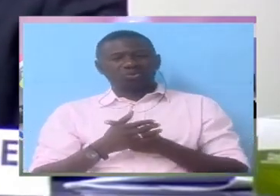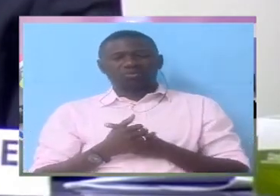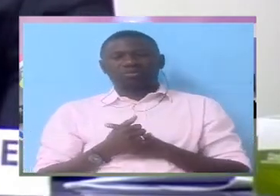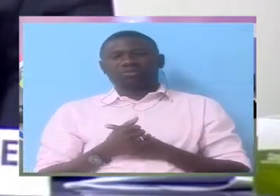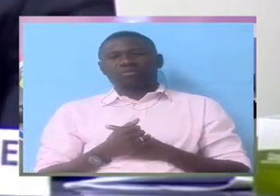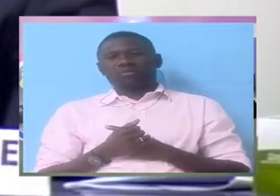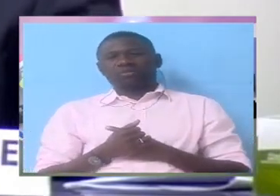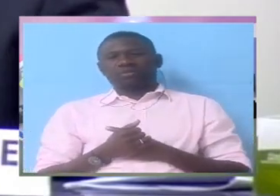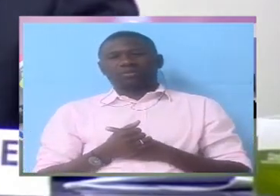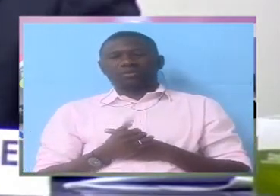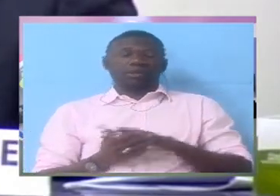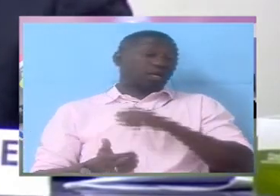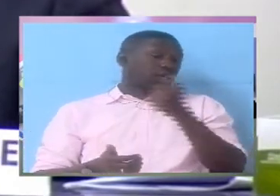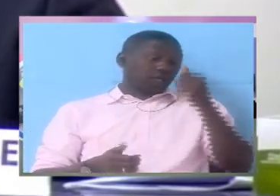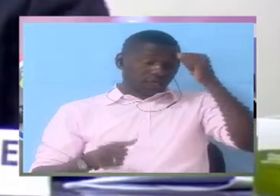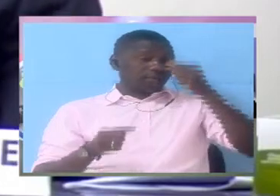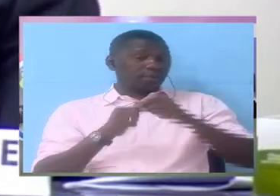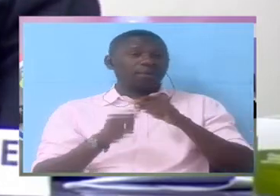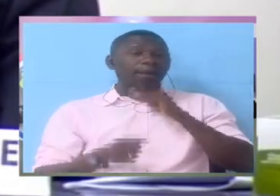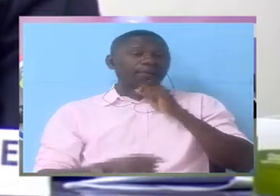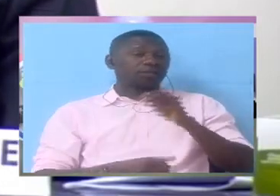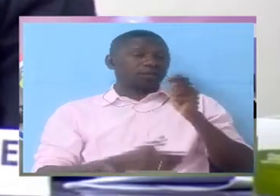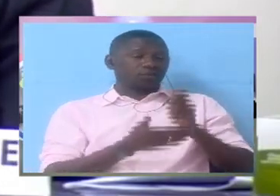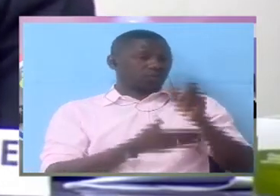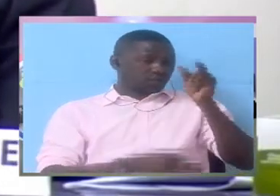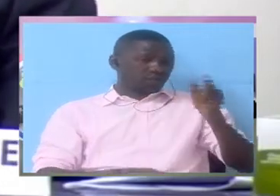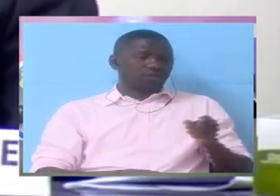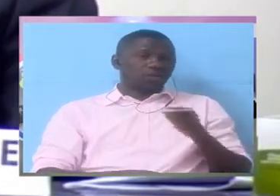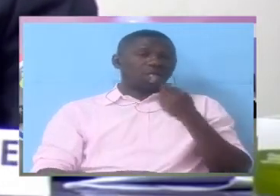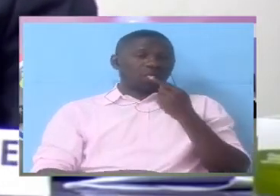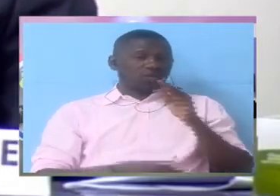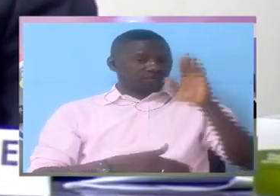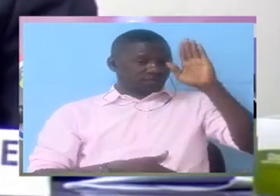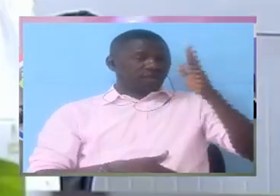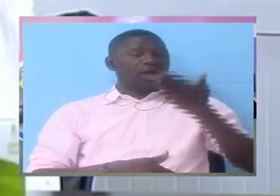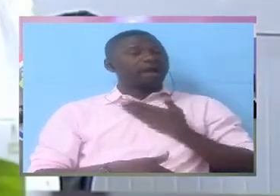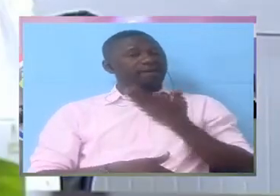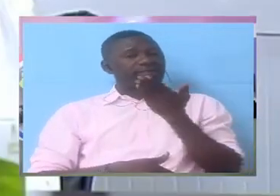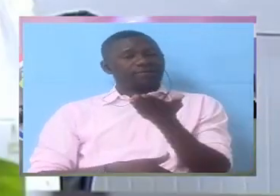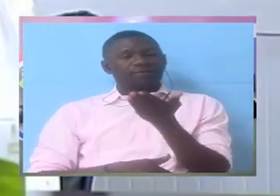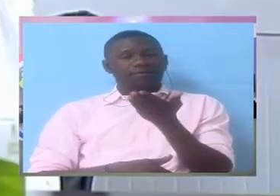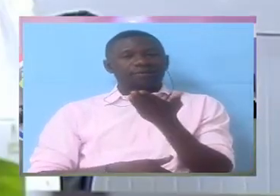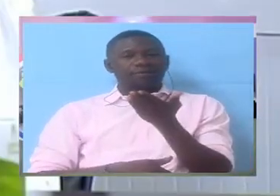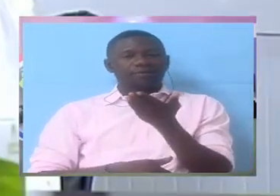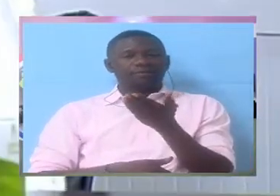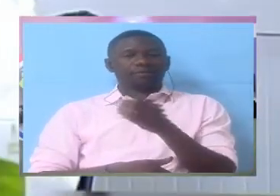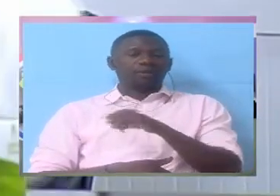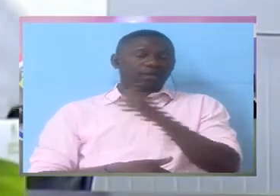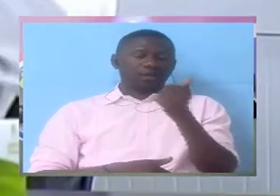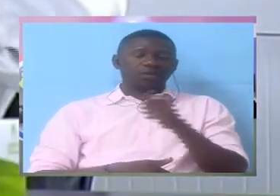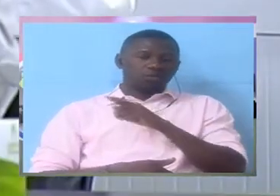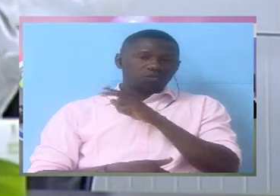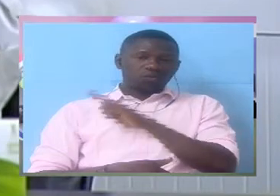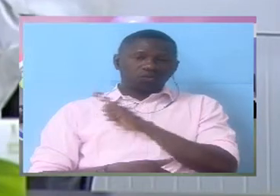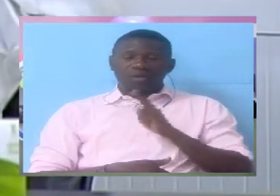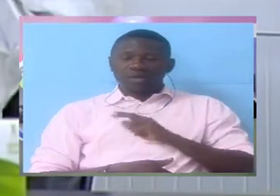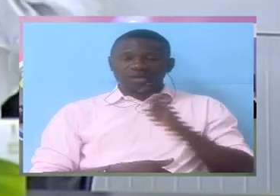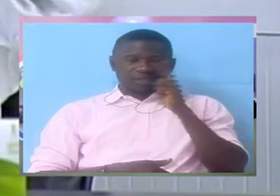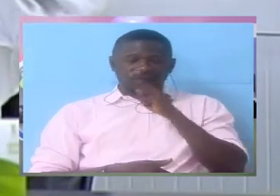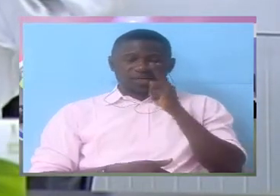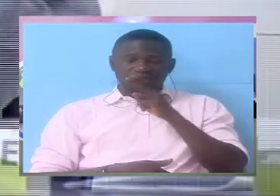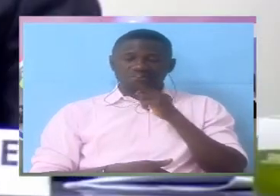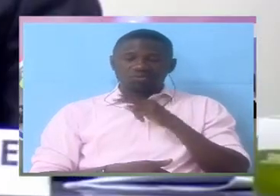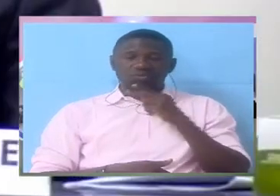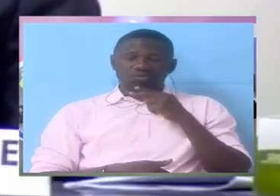Mr. Witness, you are on the earth. And we are trying to establish